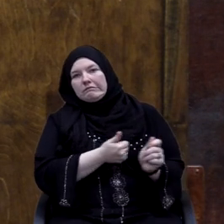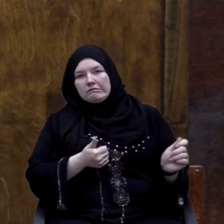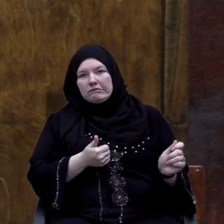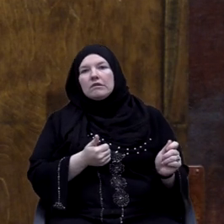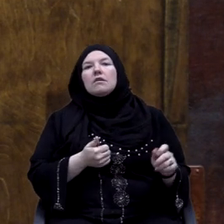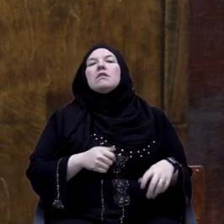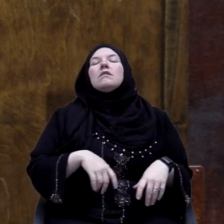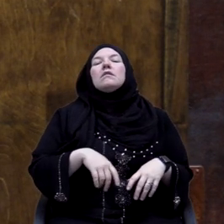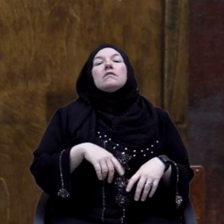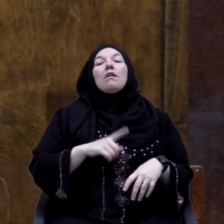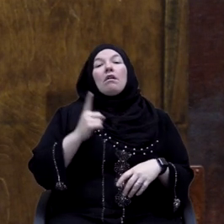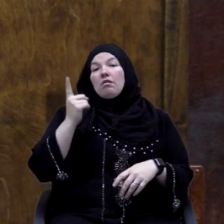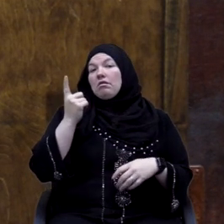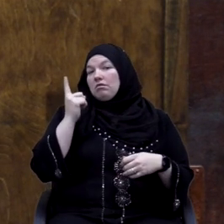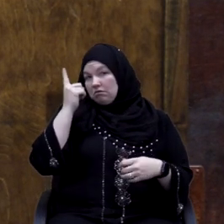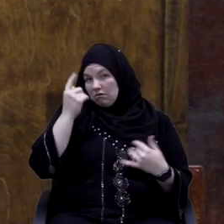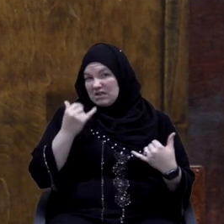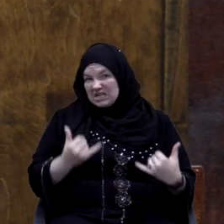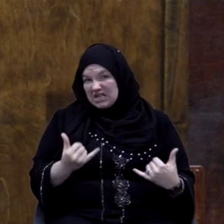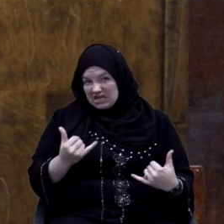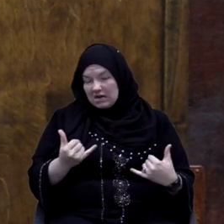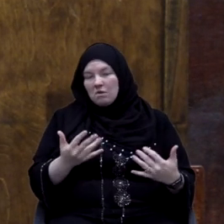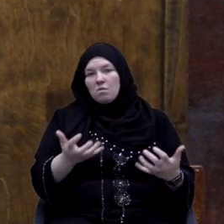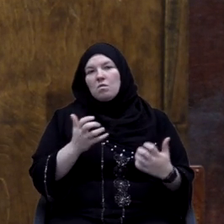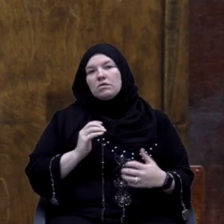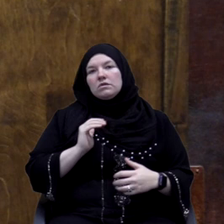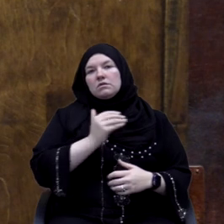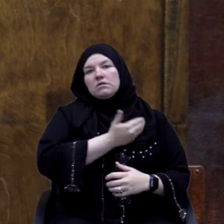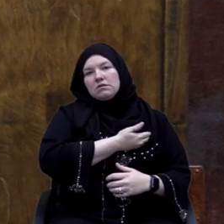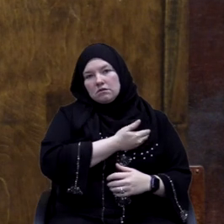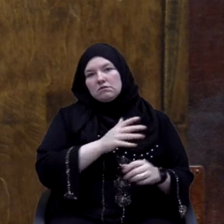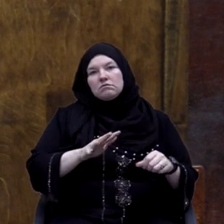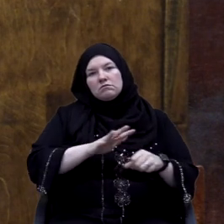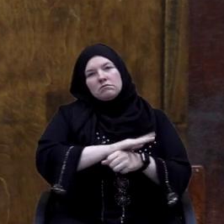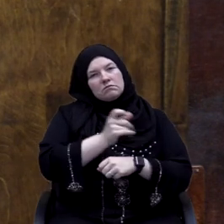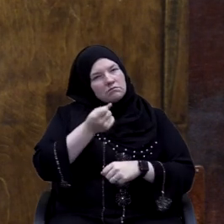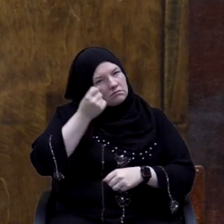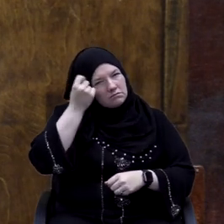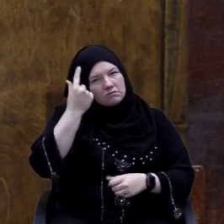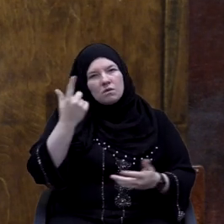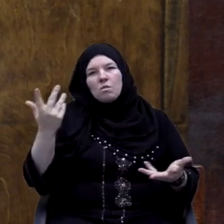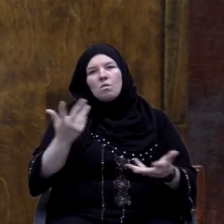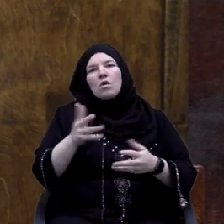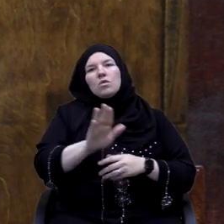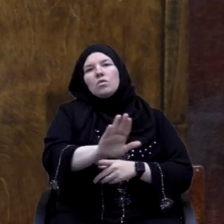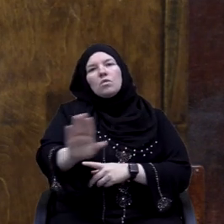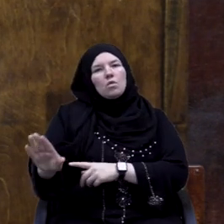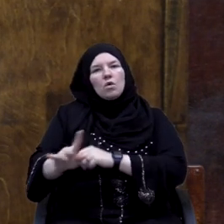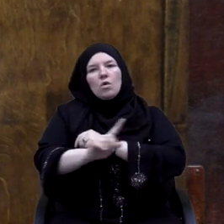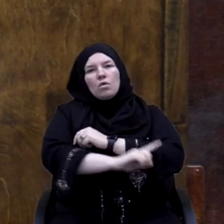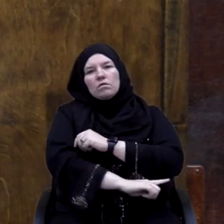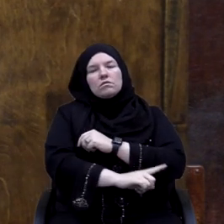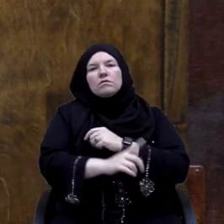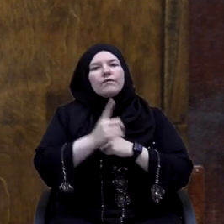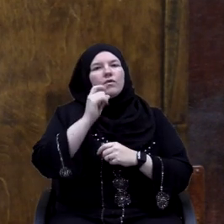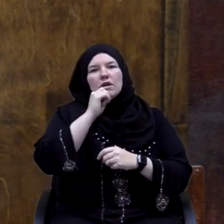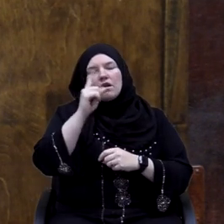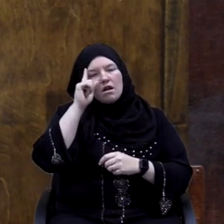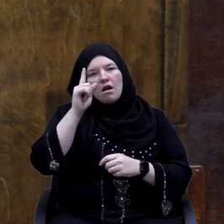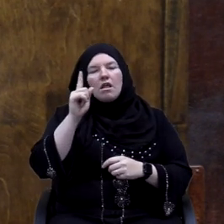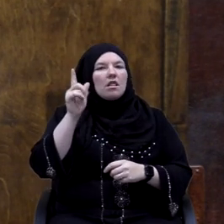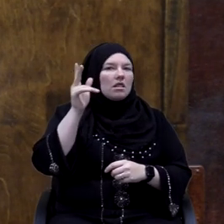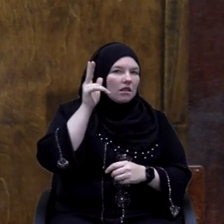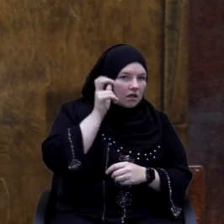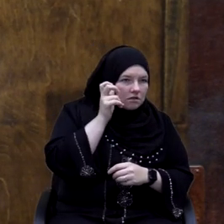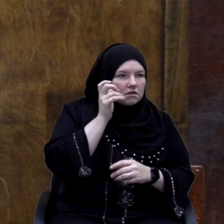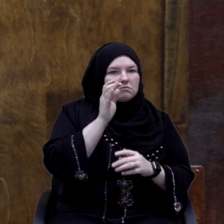is the latter. Allah subhanahu wa ta'ala wants us to understand what the consequences are for not listening to Allah or